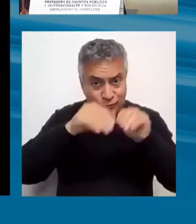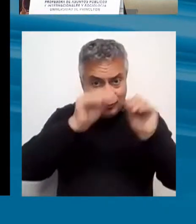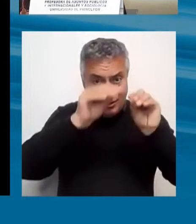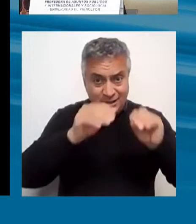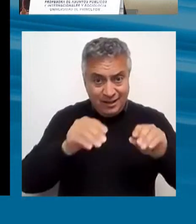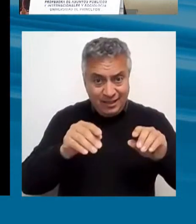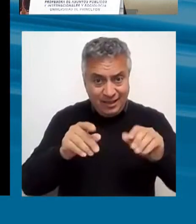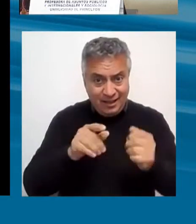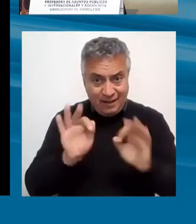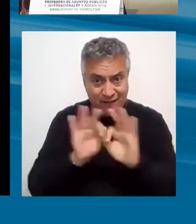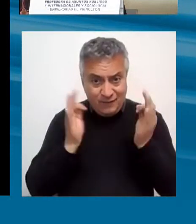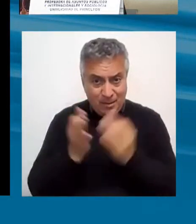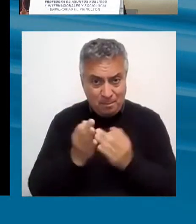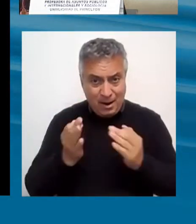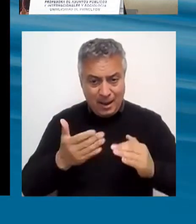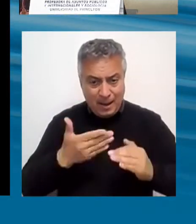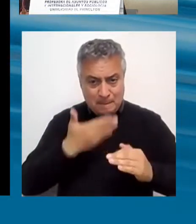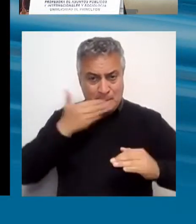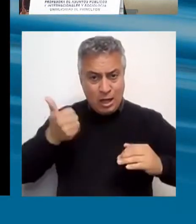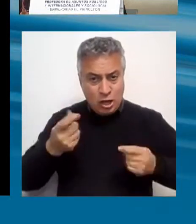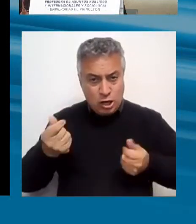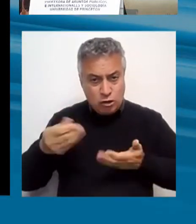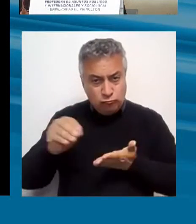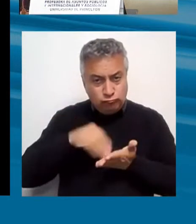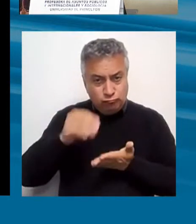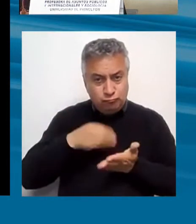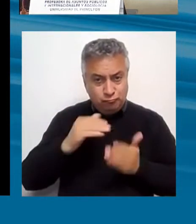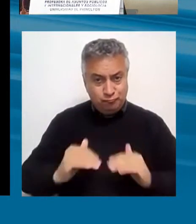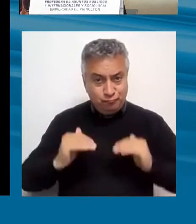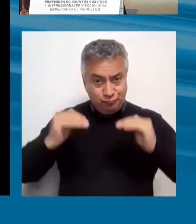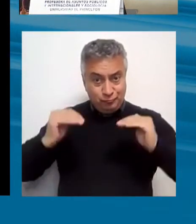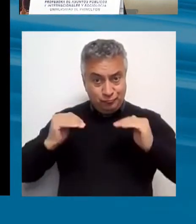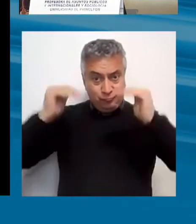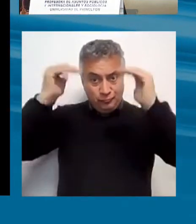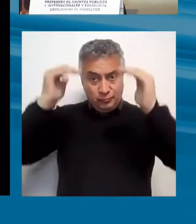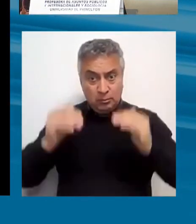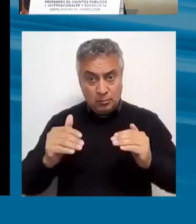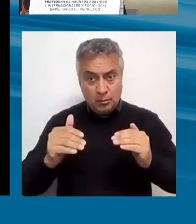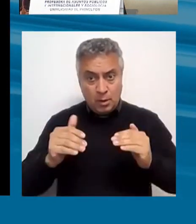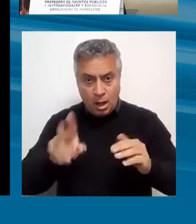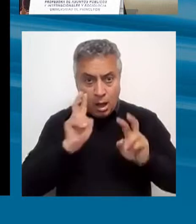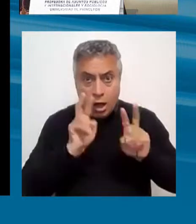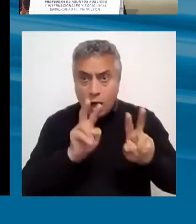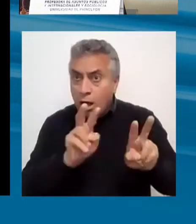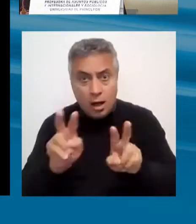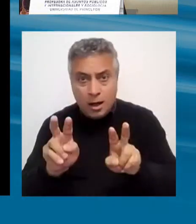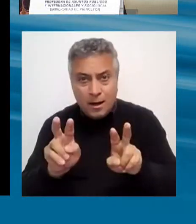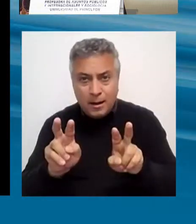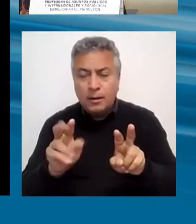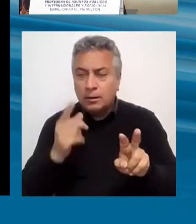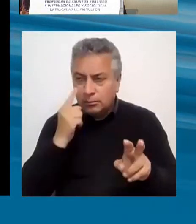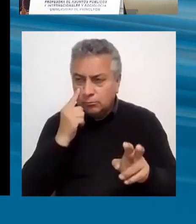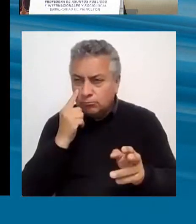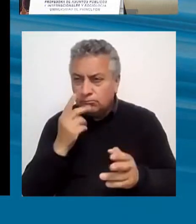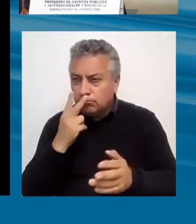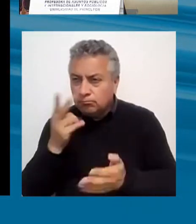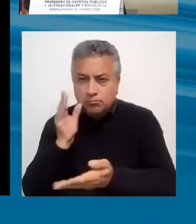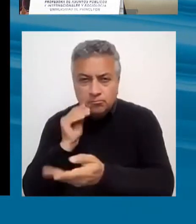high inequality context? The empirical evidence suggests that there is not such a case.